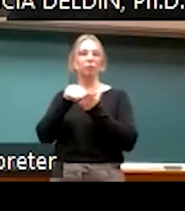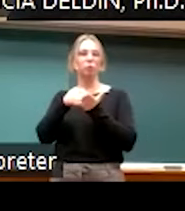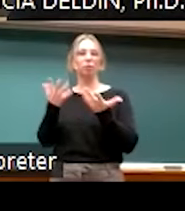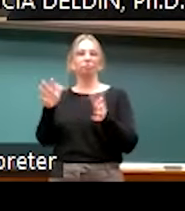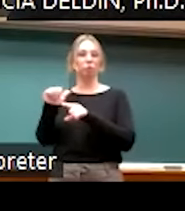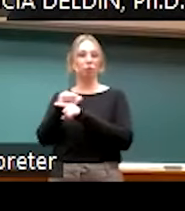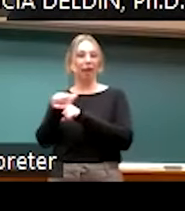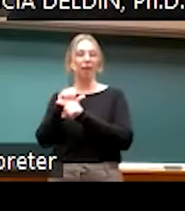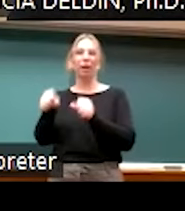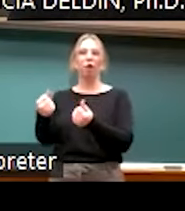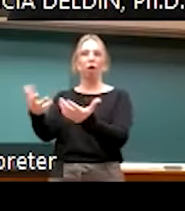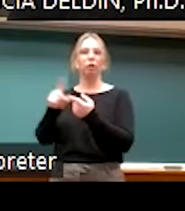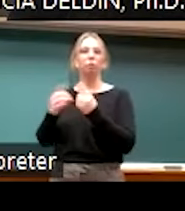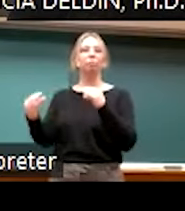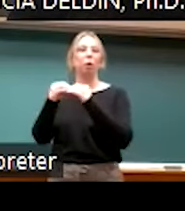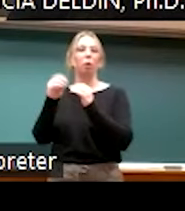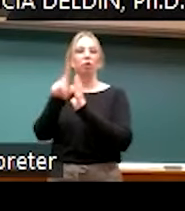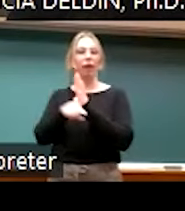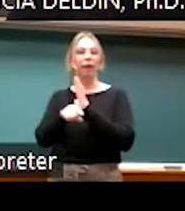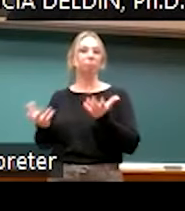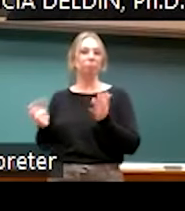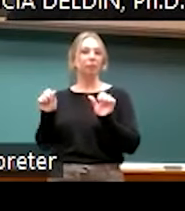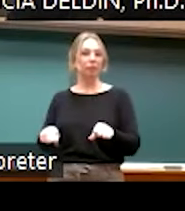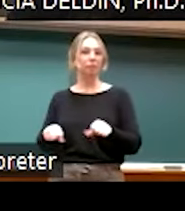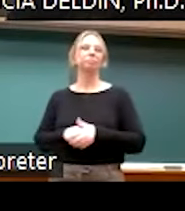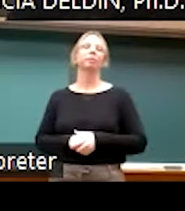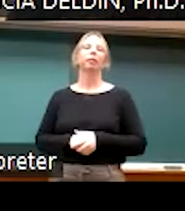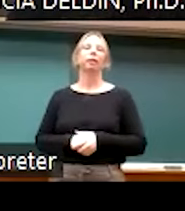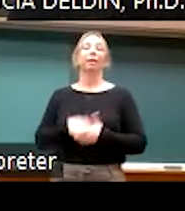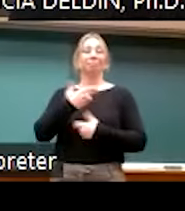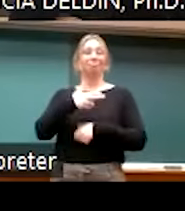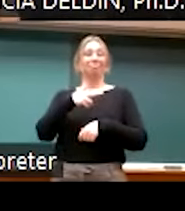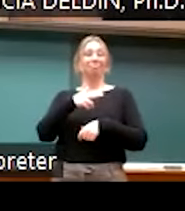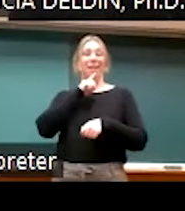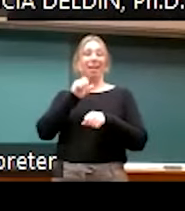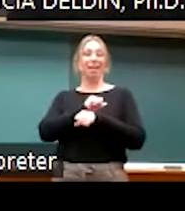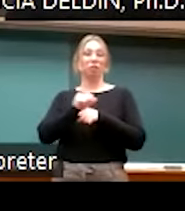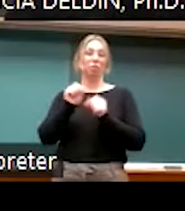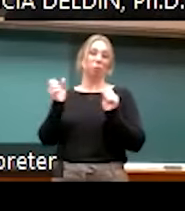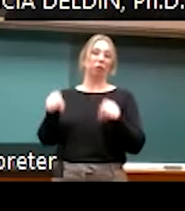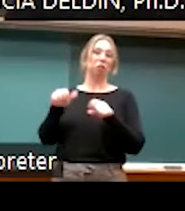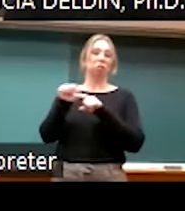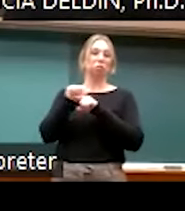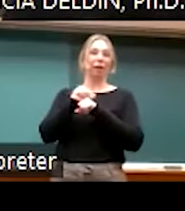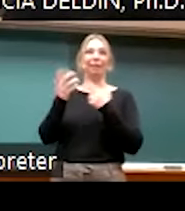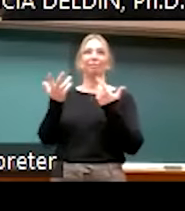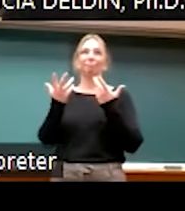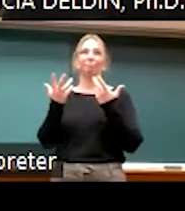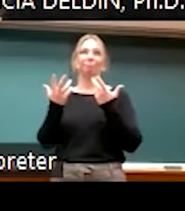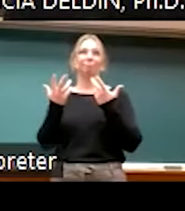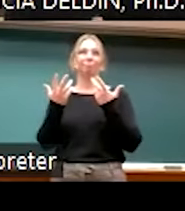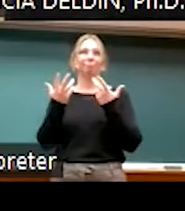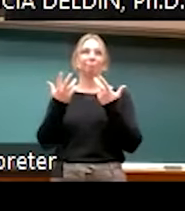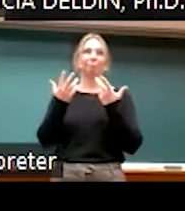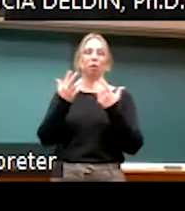of course, and extensive training. And in fact, they could, like say, we could train resident assistants or other people